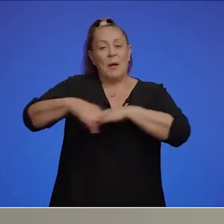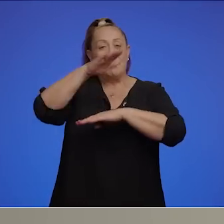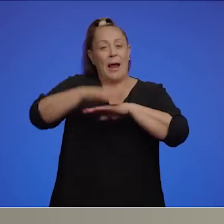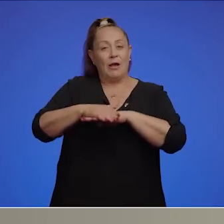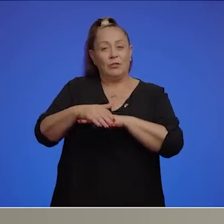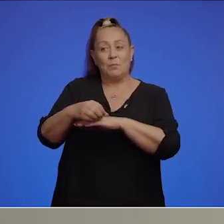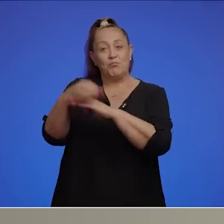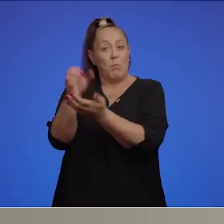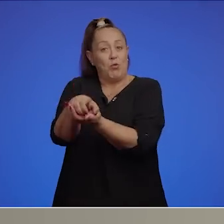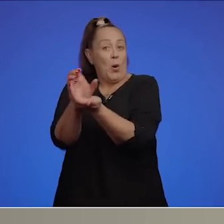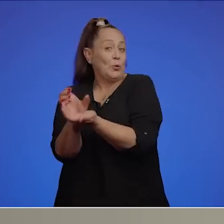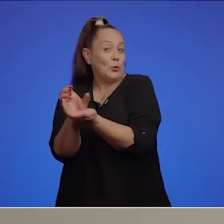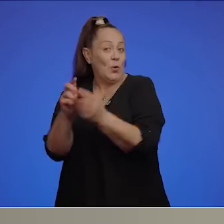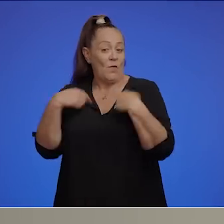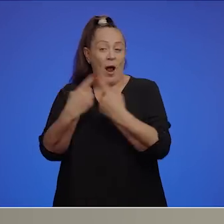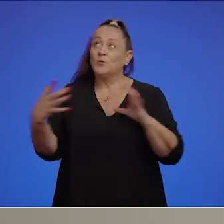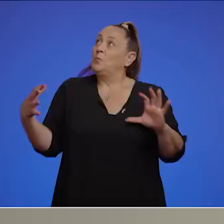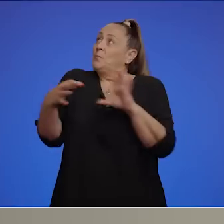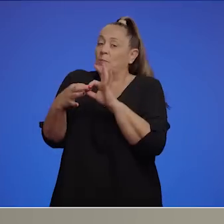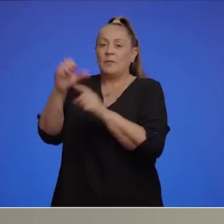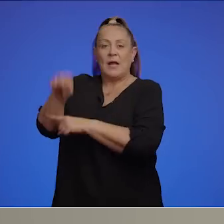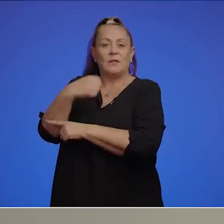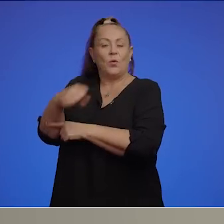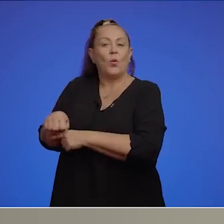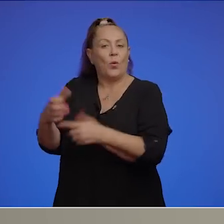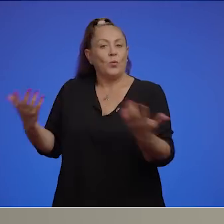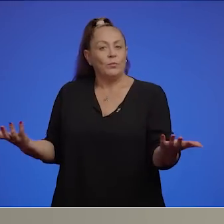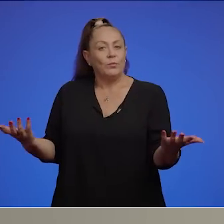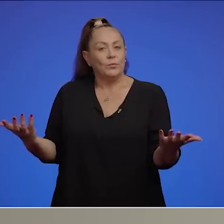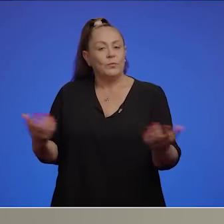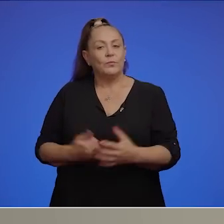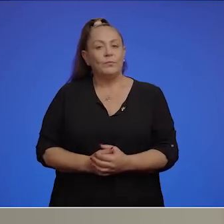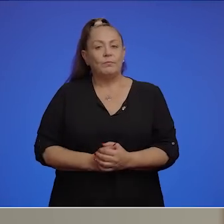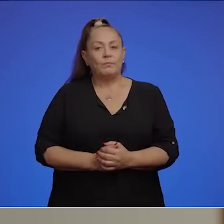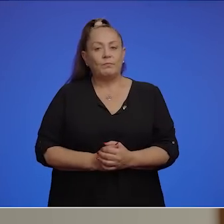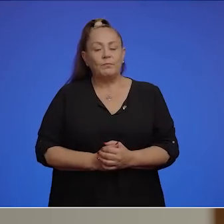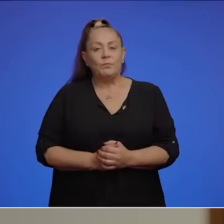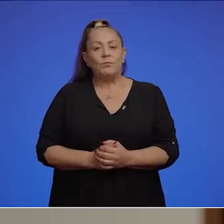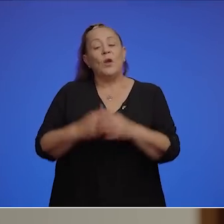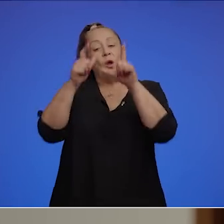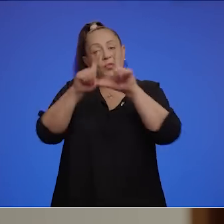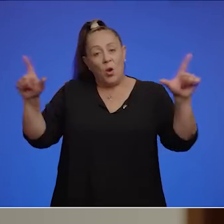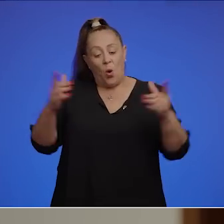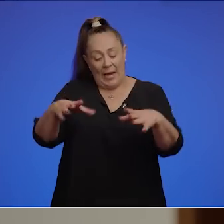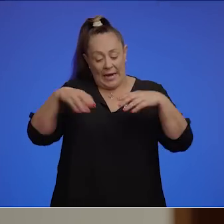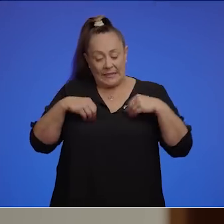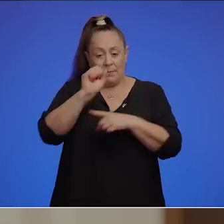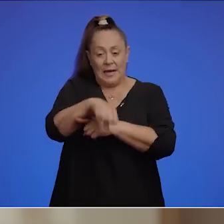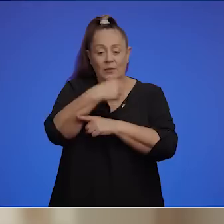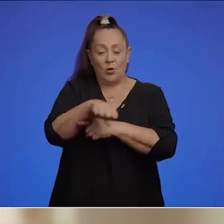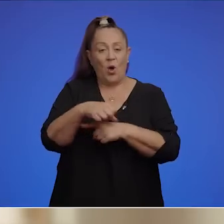to a way of life from the Lord to which we can freely say yes or no. And the Lord respects our free